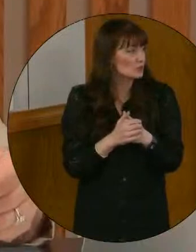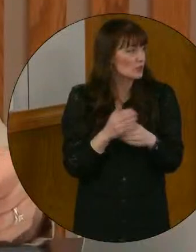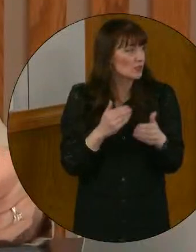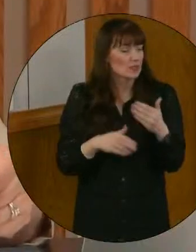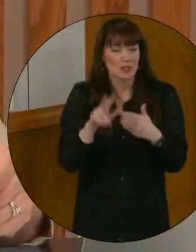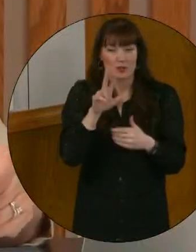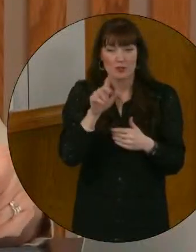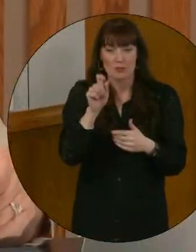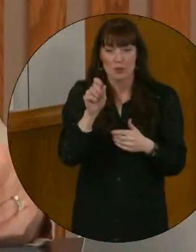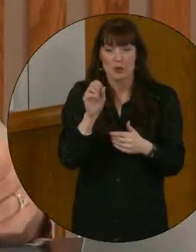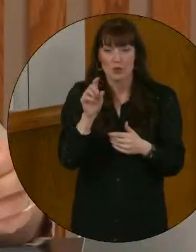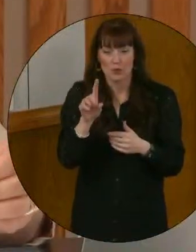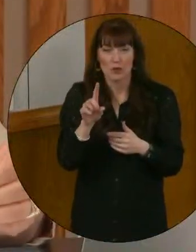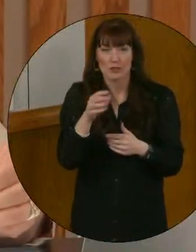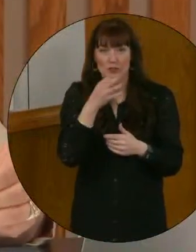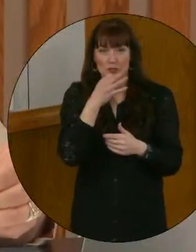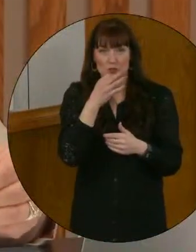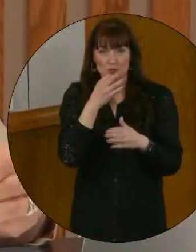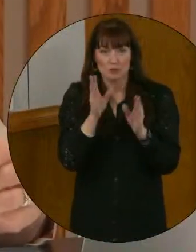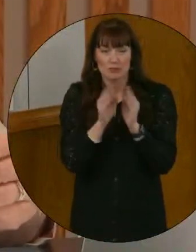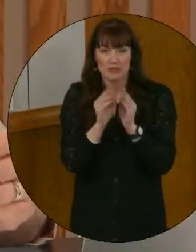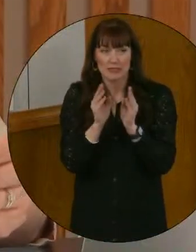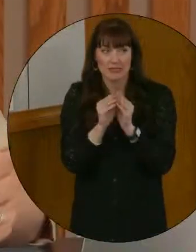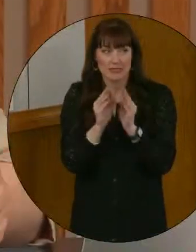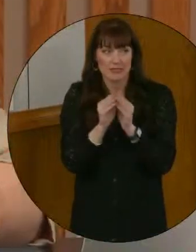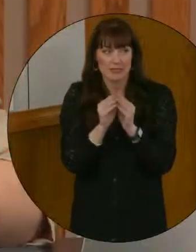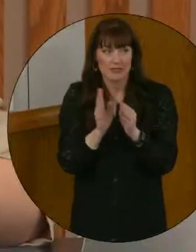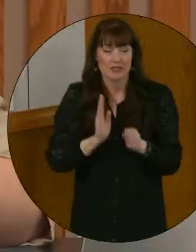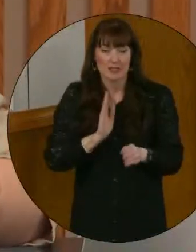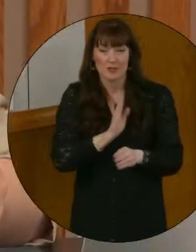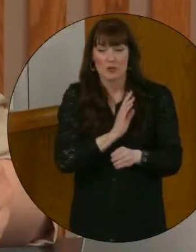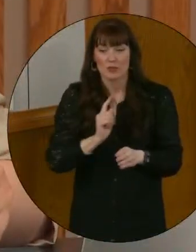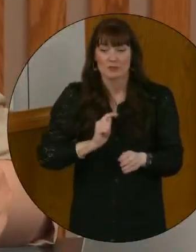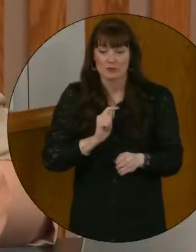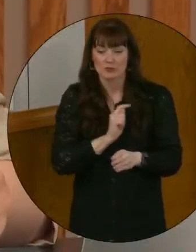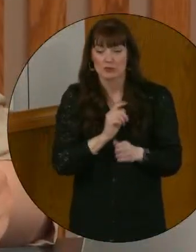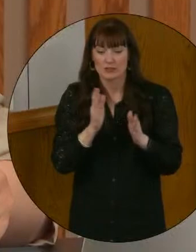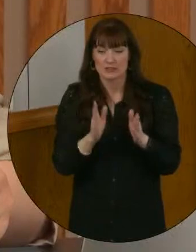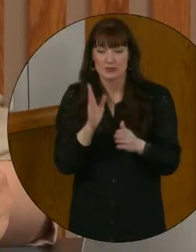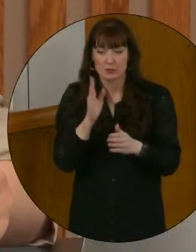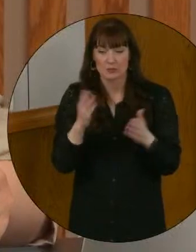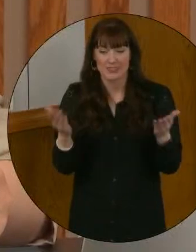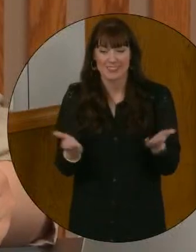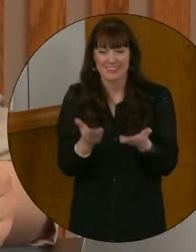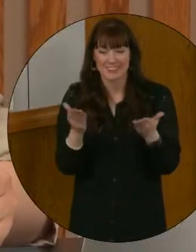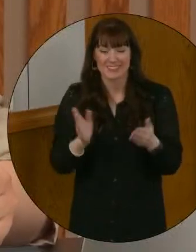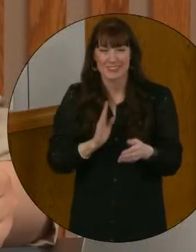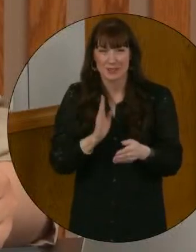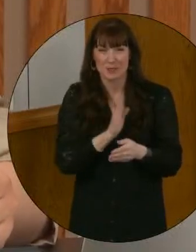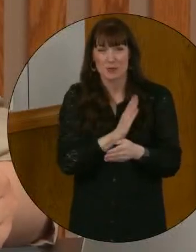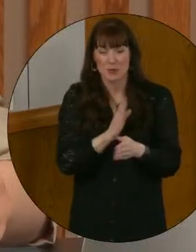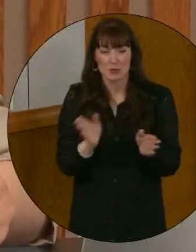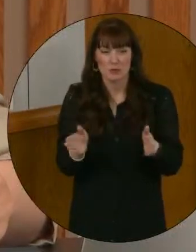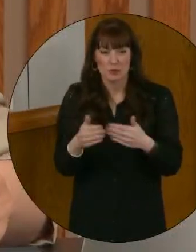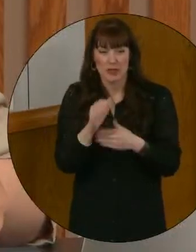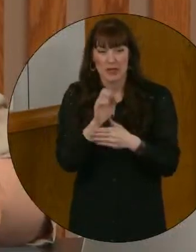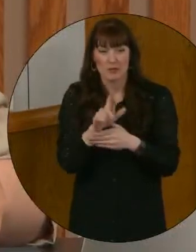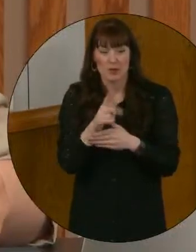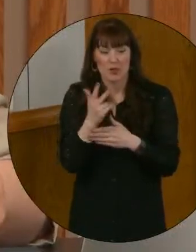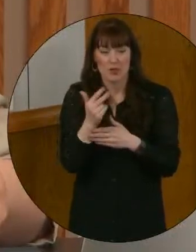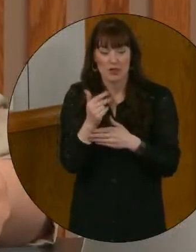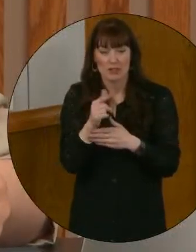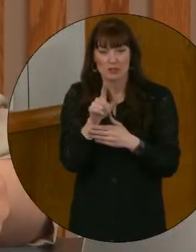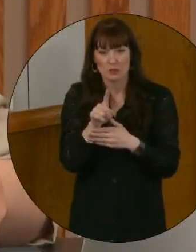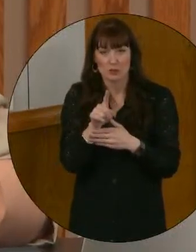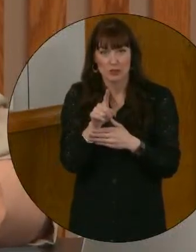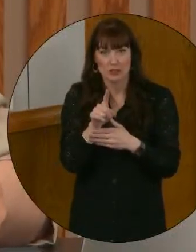item 3.01. The upcoming meeting of the Board of Trustees is here in the boardroom on April 13th, 2023 at